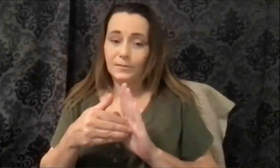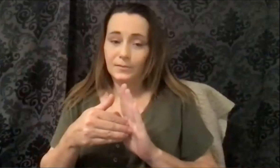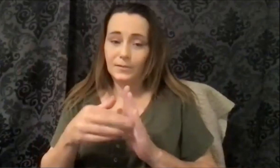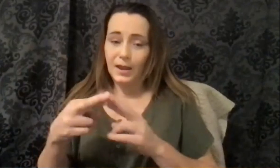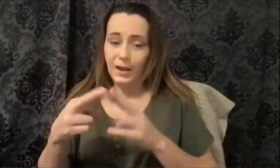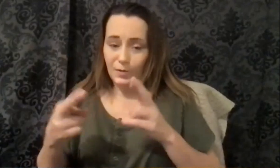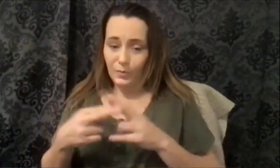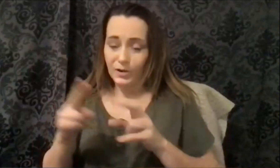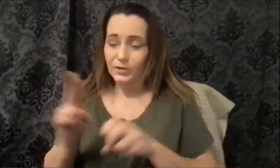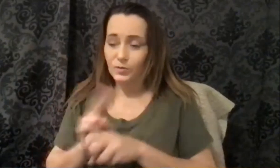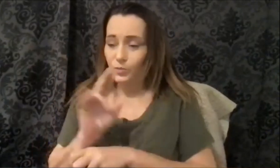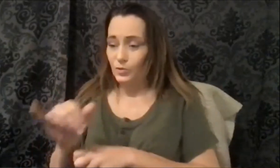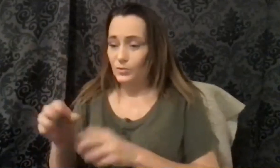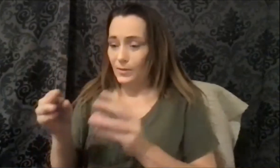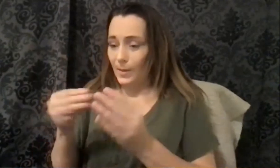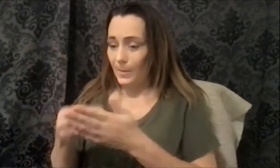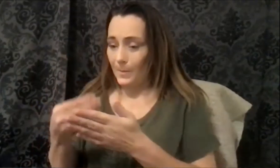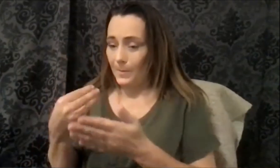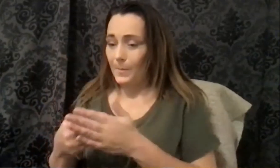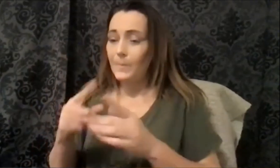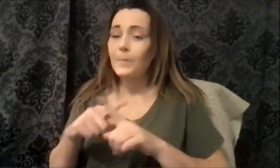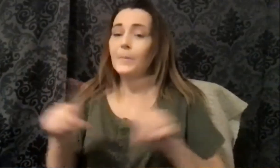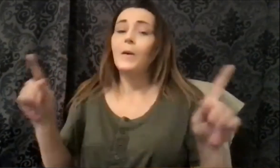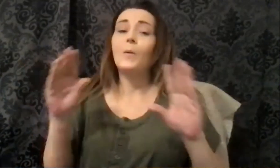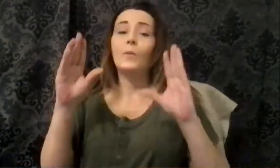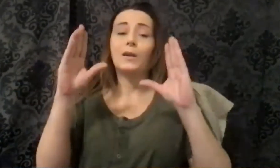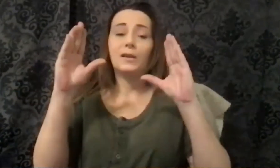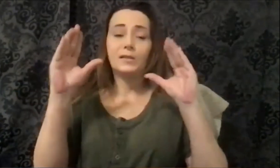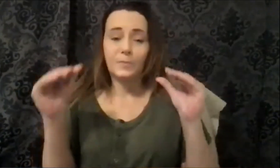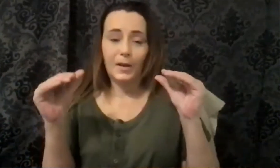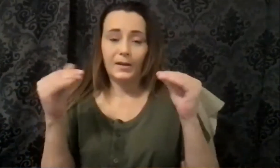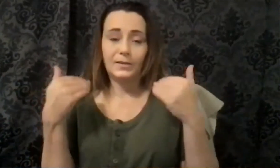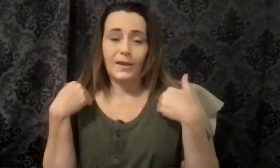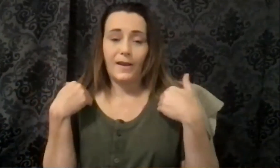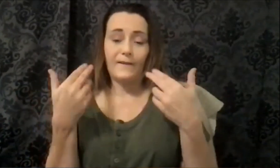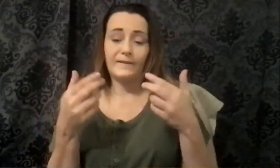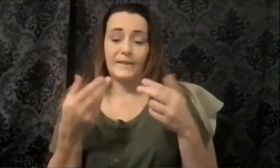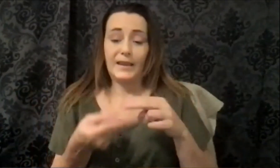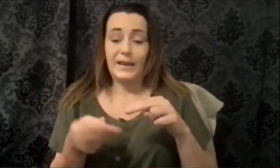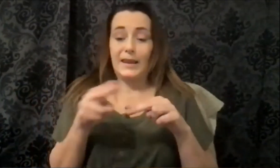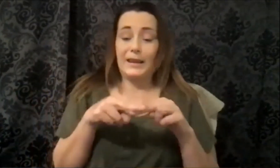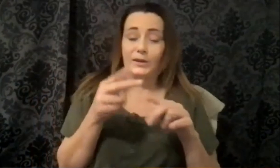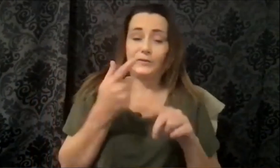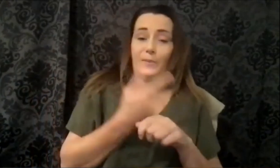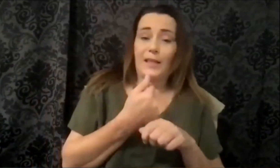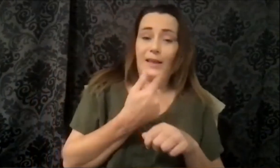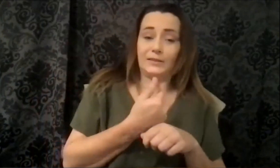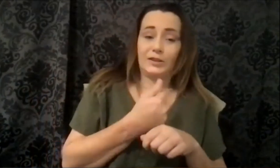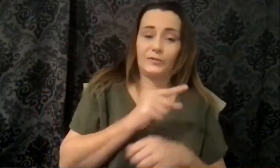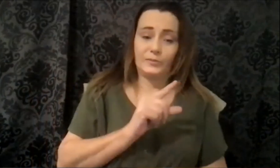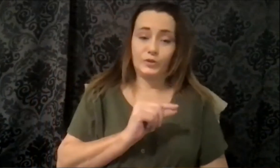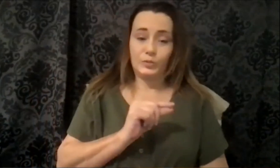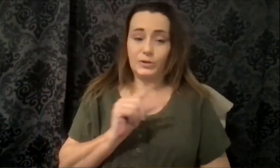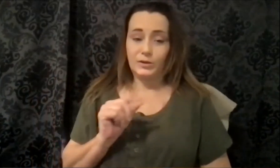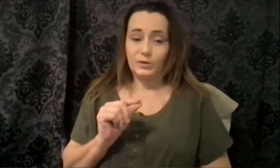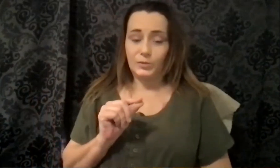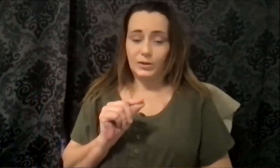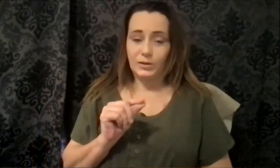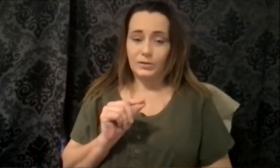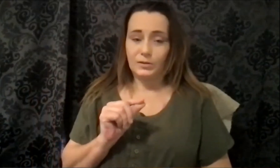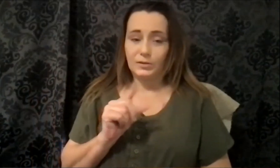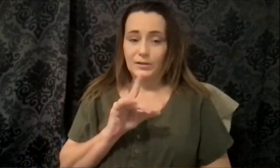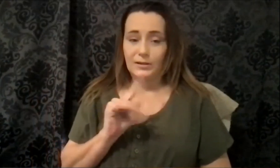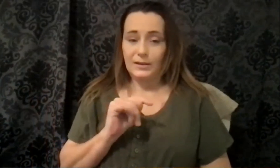expect that there to be a huge increase in, I mean, from last year, from 2020 in